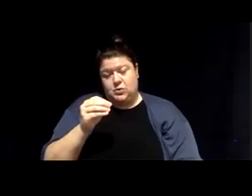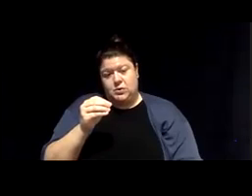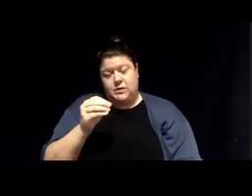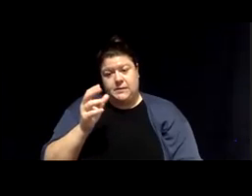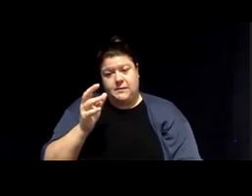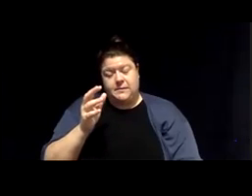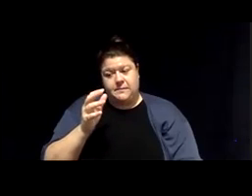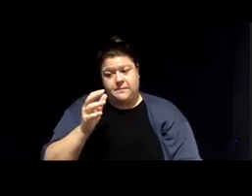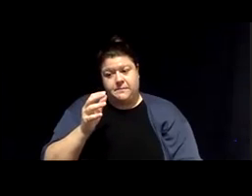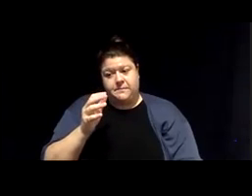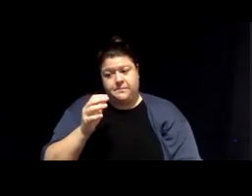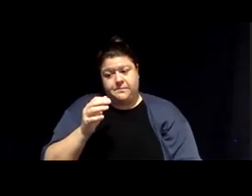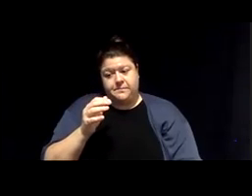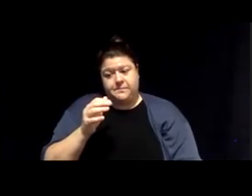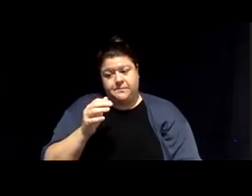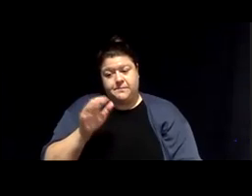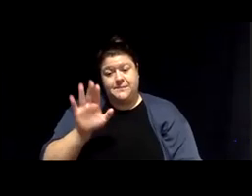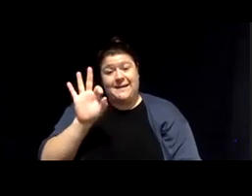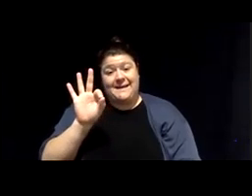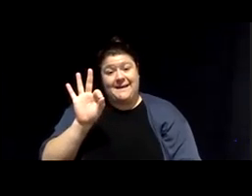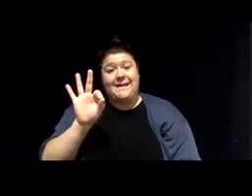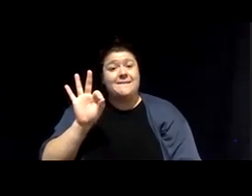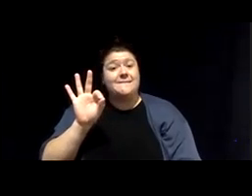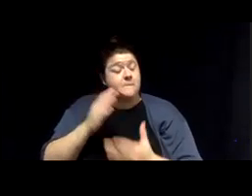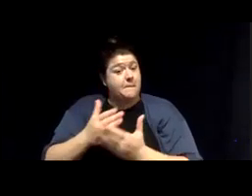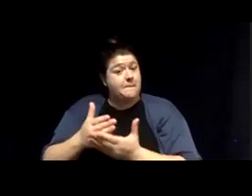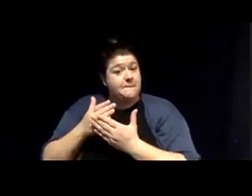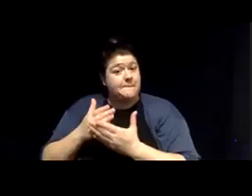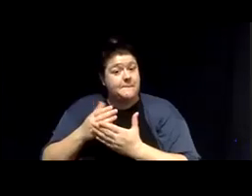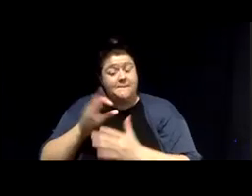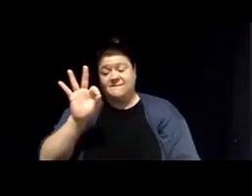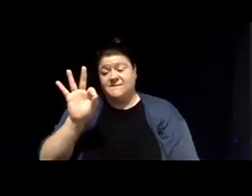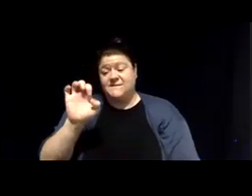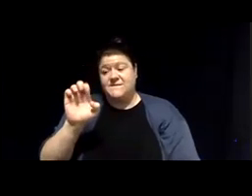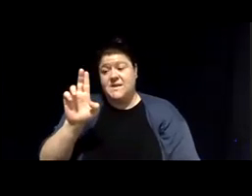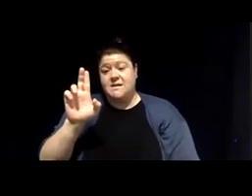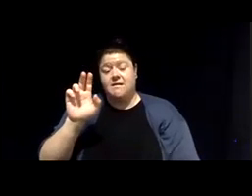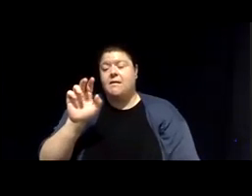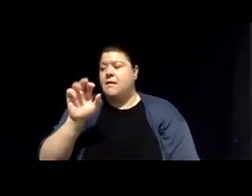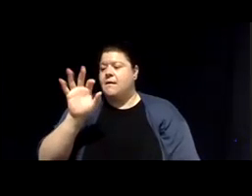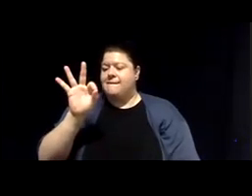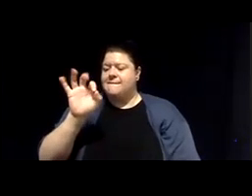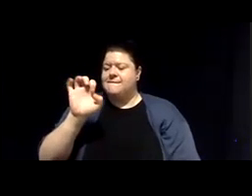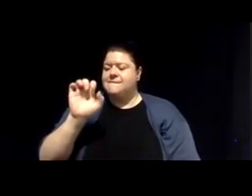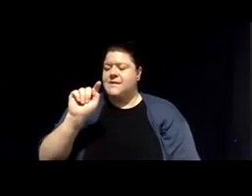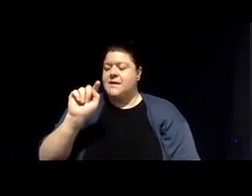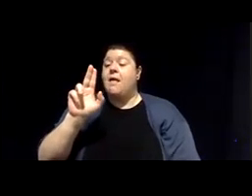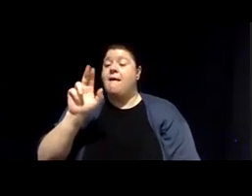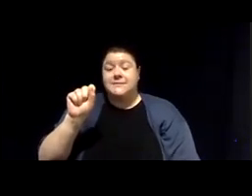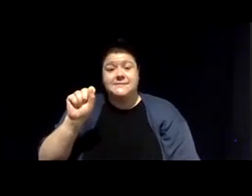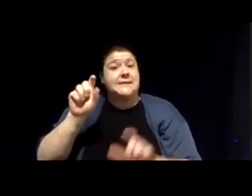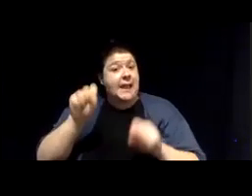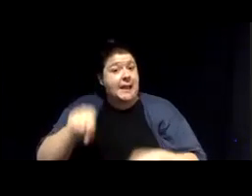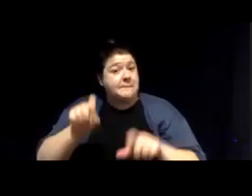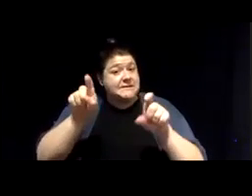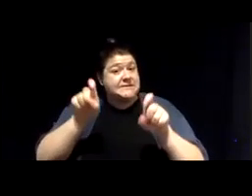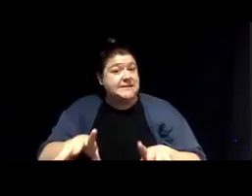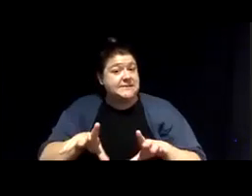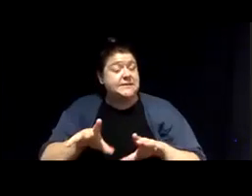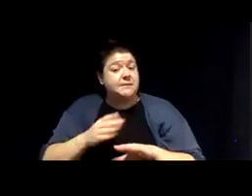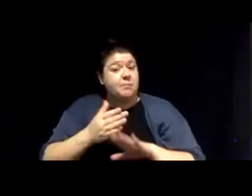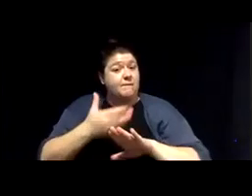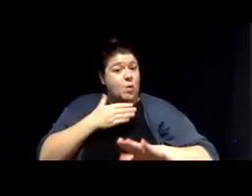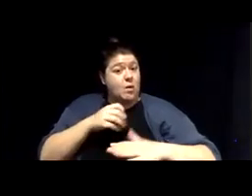A fetus can be tested for some of this. The other thing is that as soon as a child